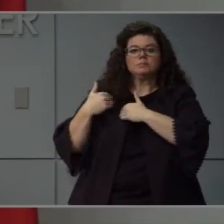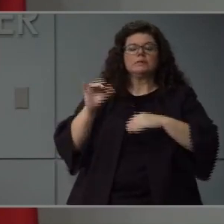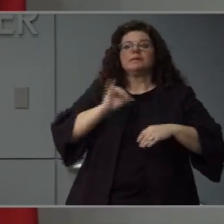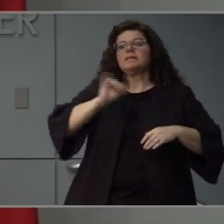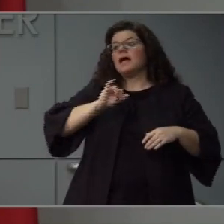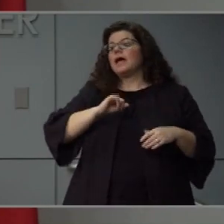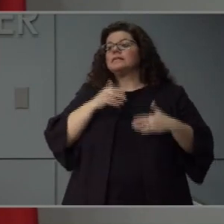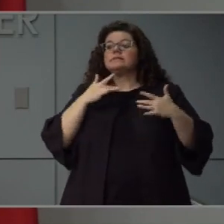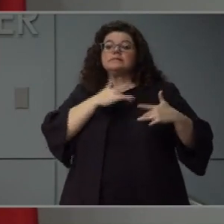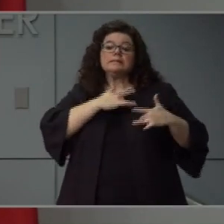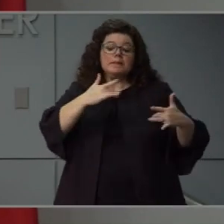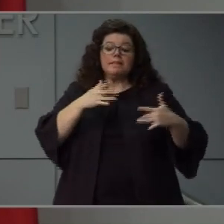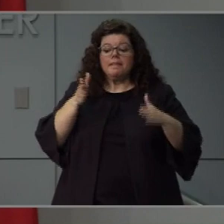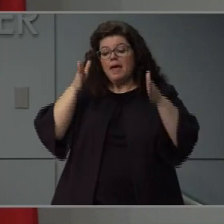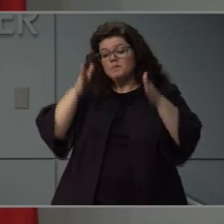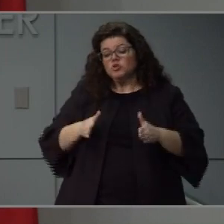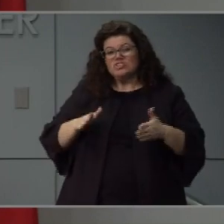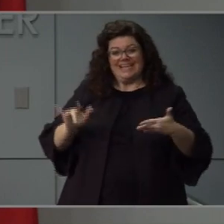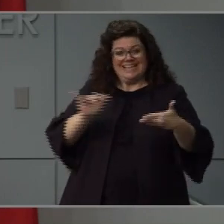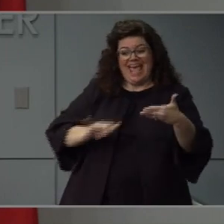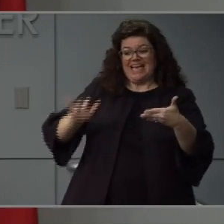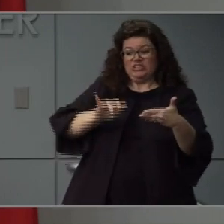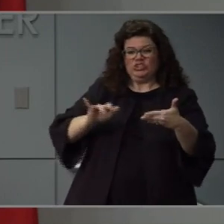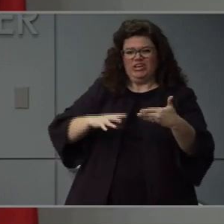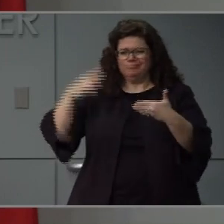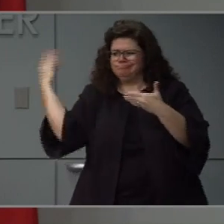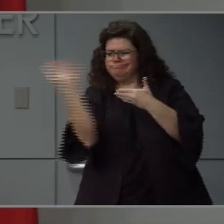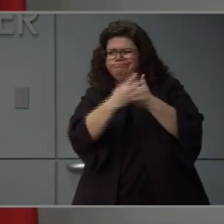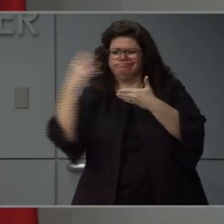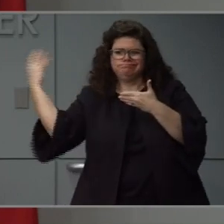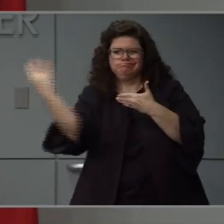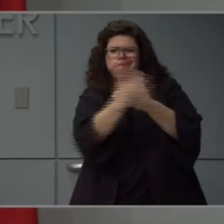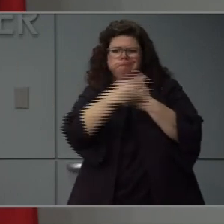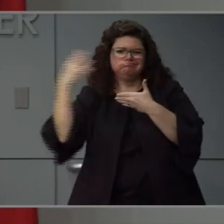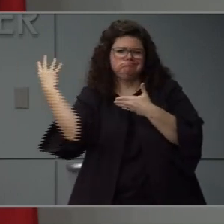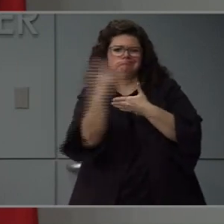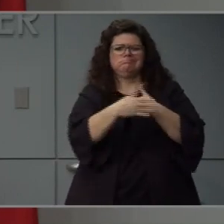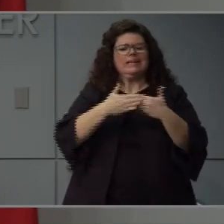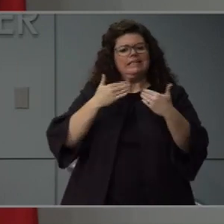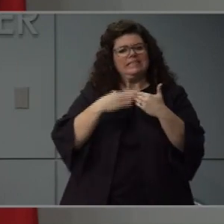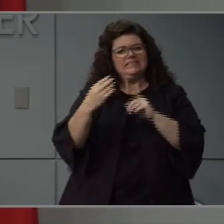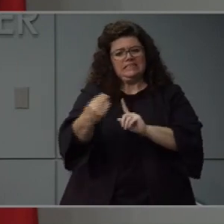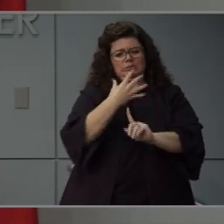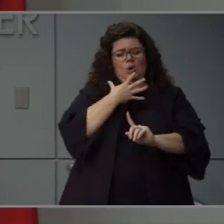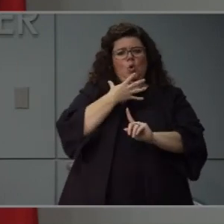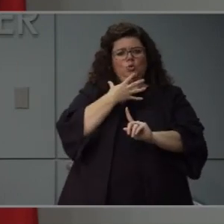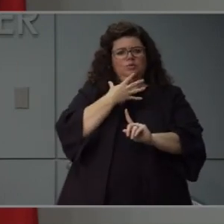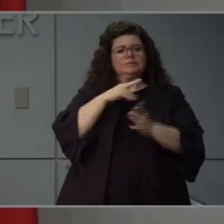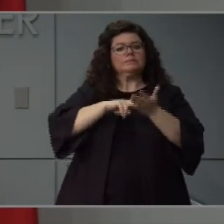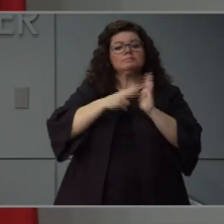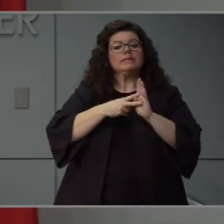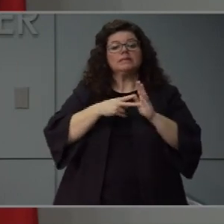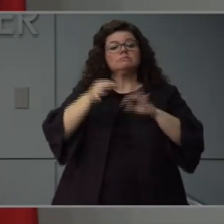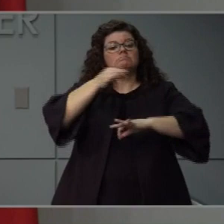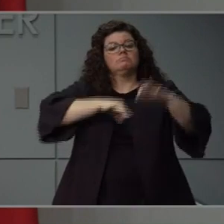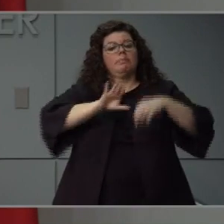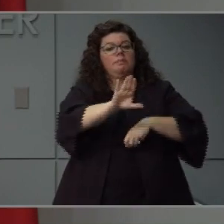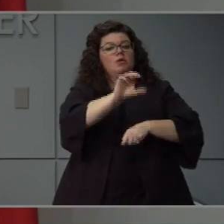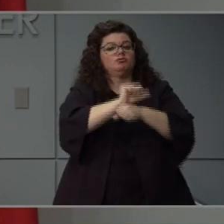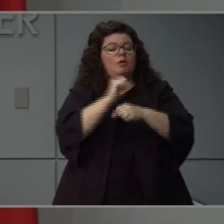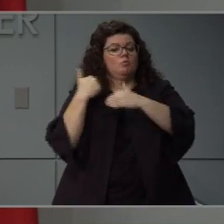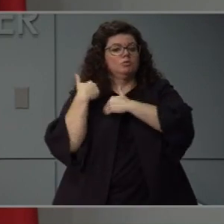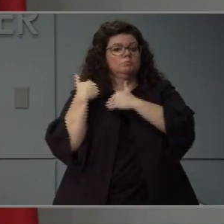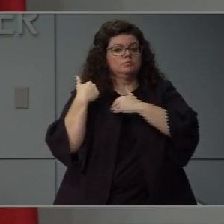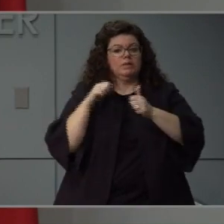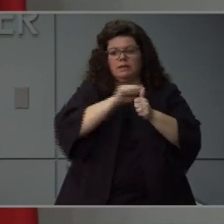So those are hopefully the conversations that many employers are having. I know they want to protect their own staff and their employees. I just